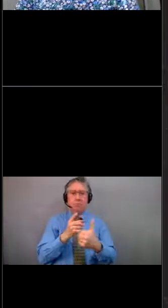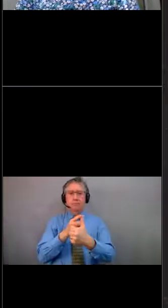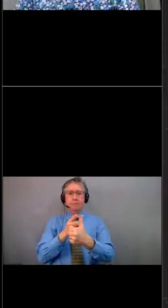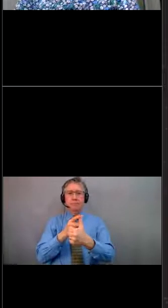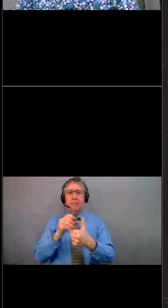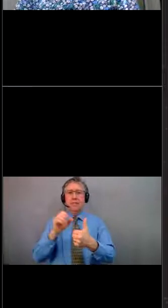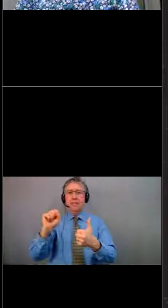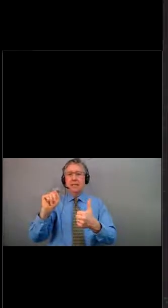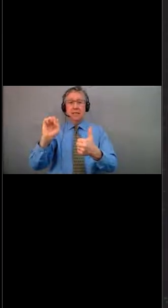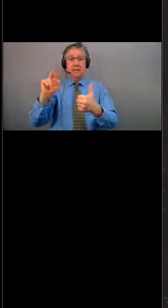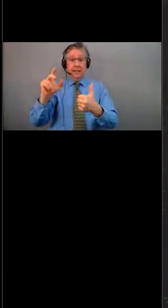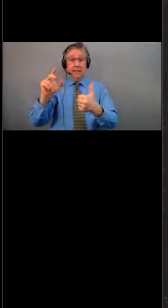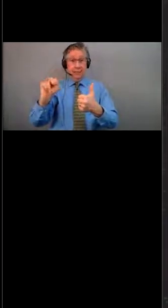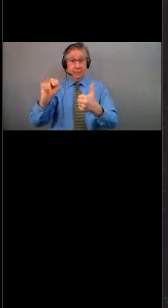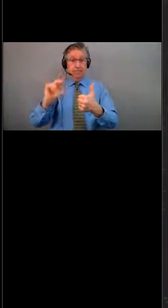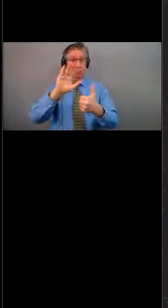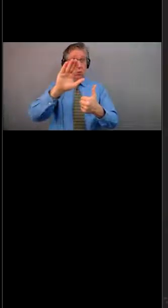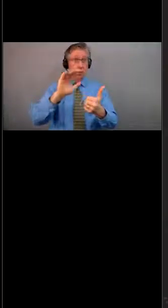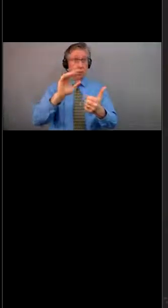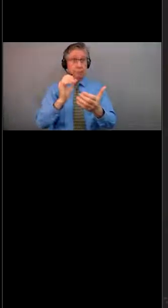Stephen.